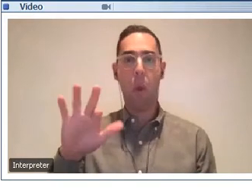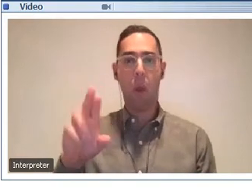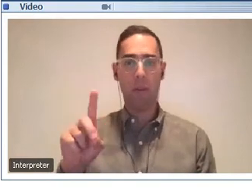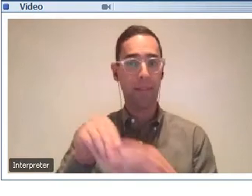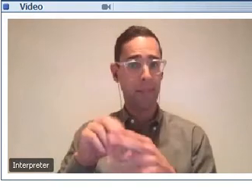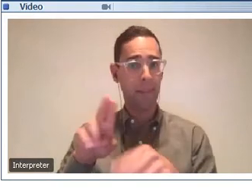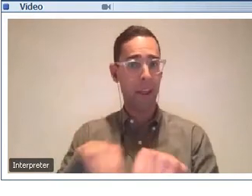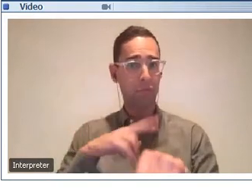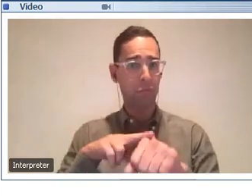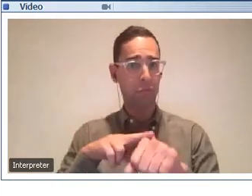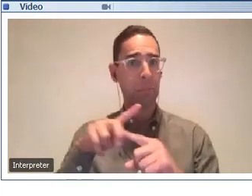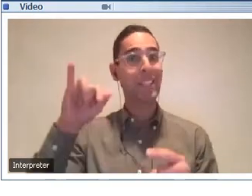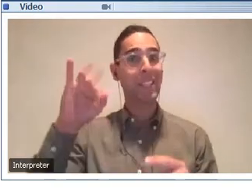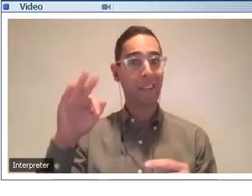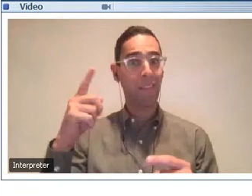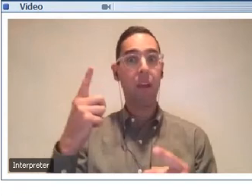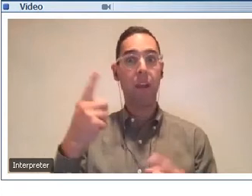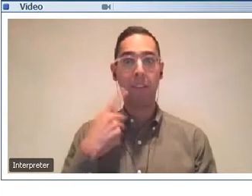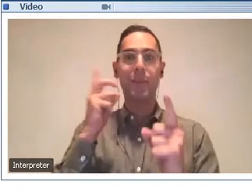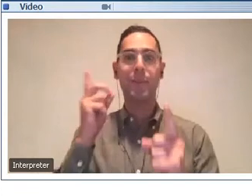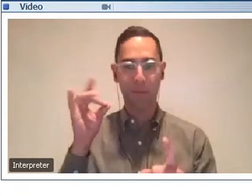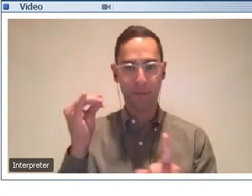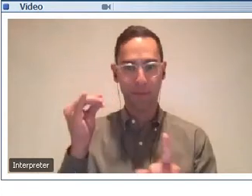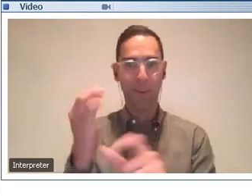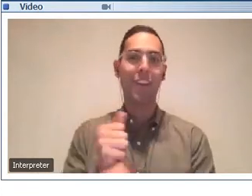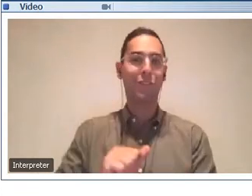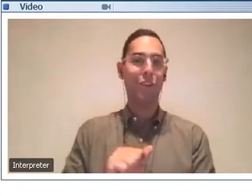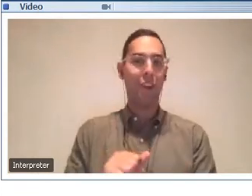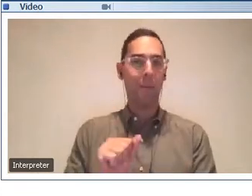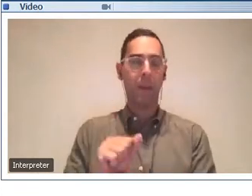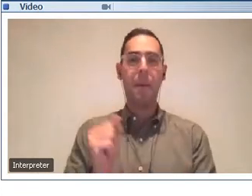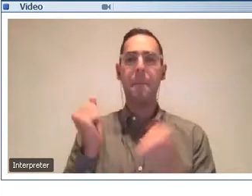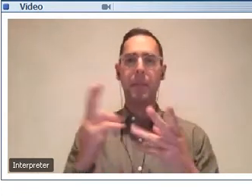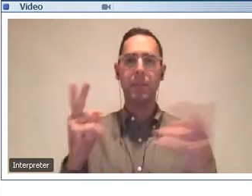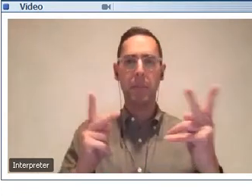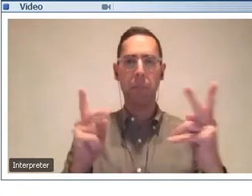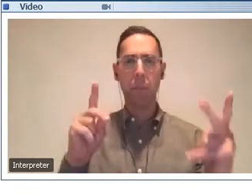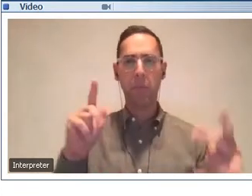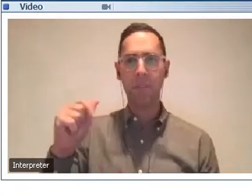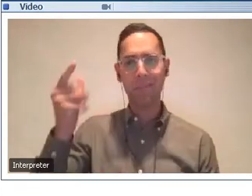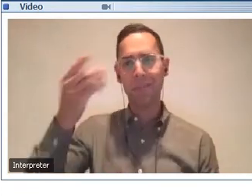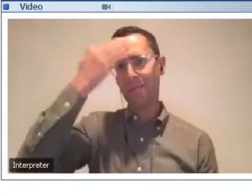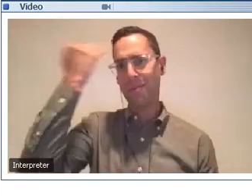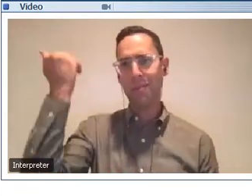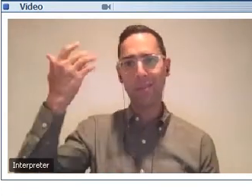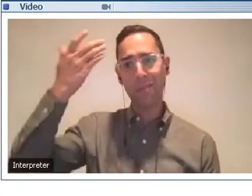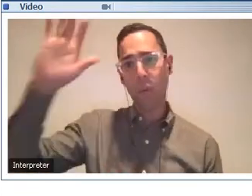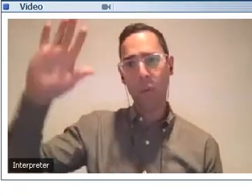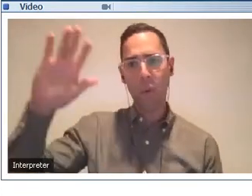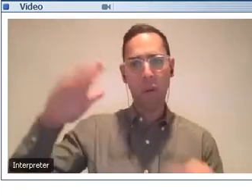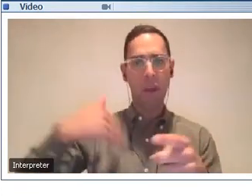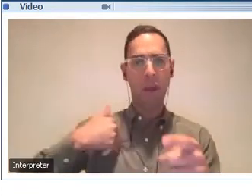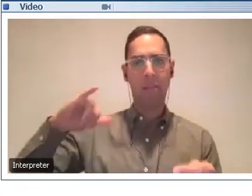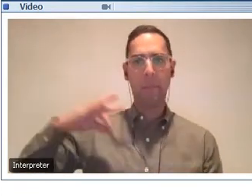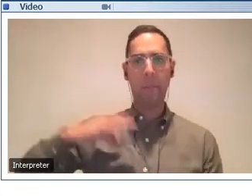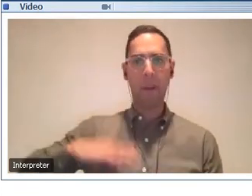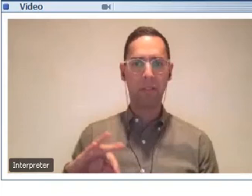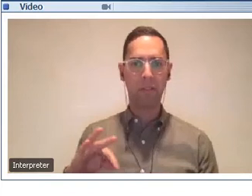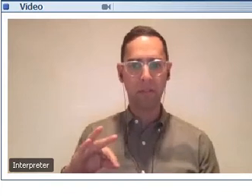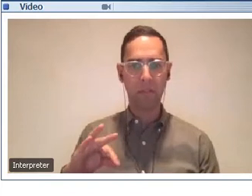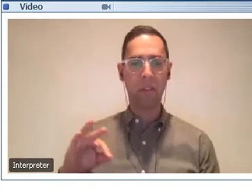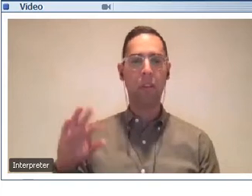that others rely on and may not even know that they have. So as the rules for and expectations